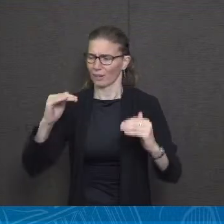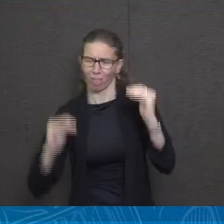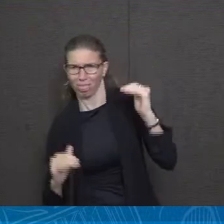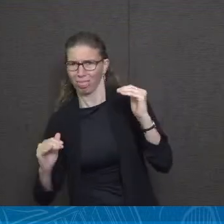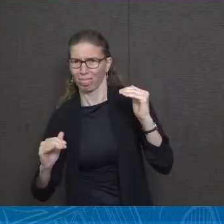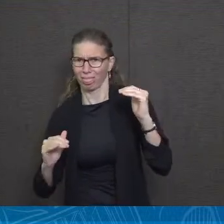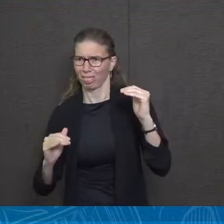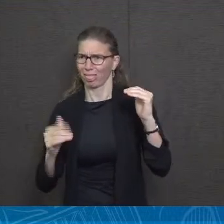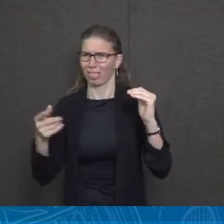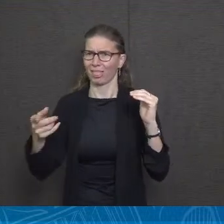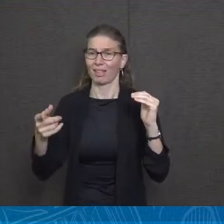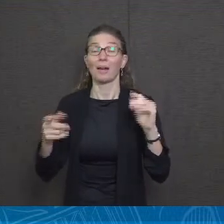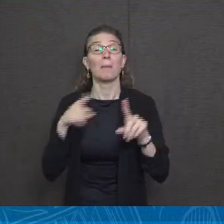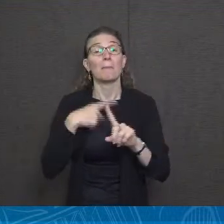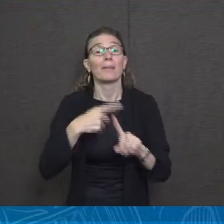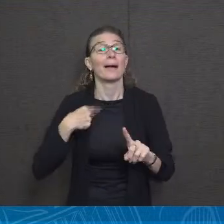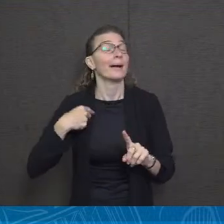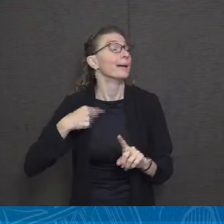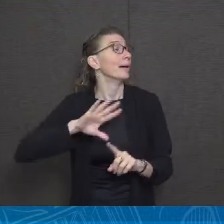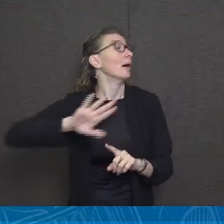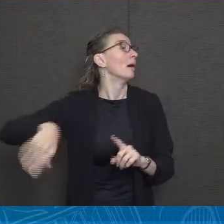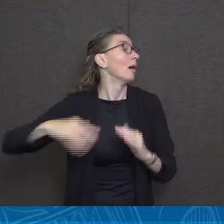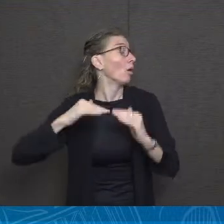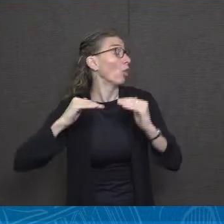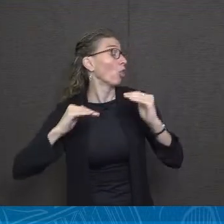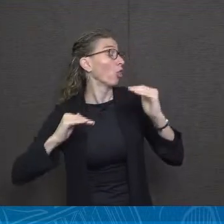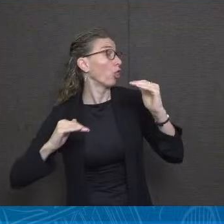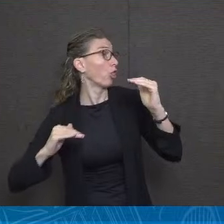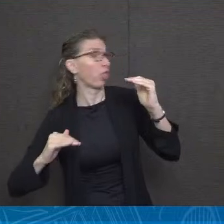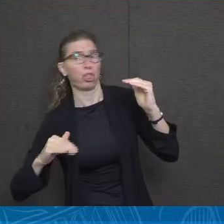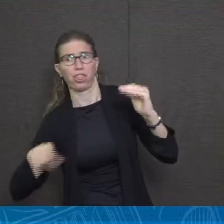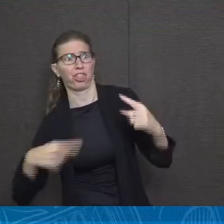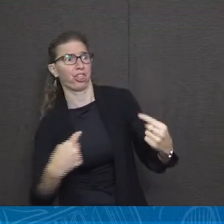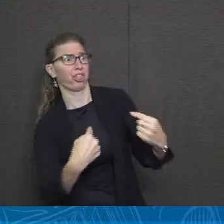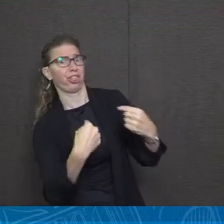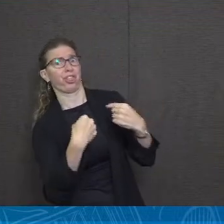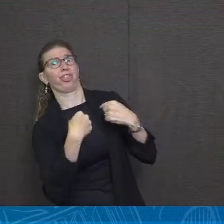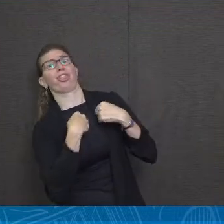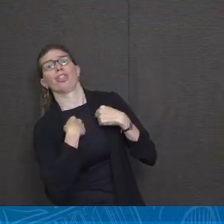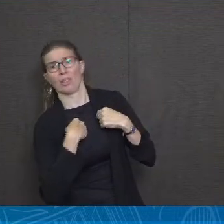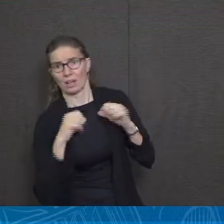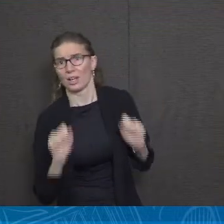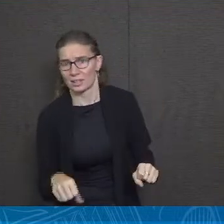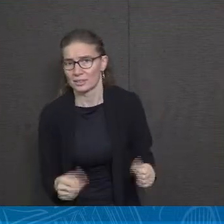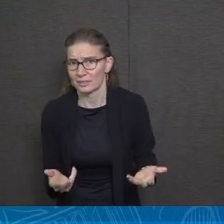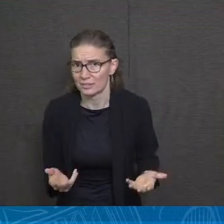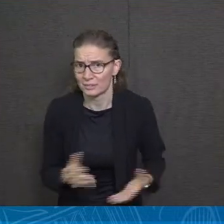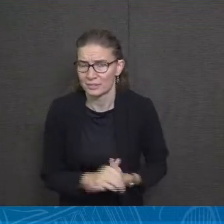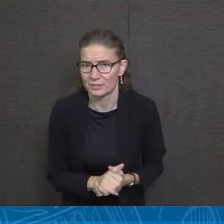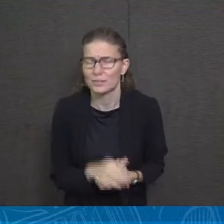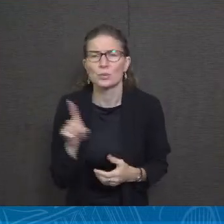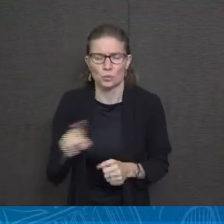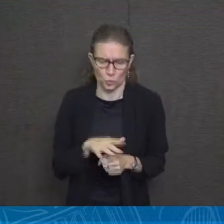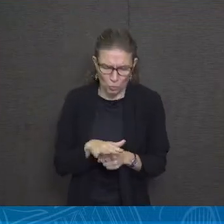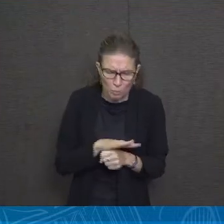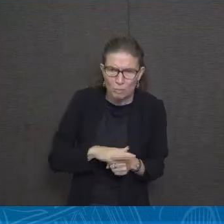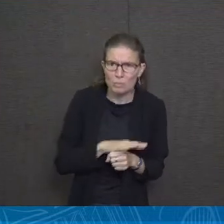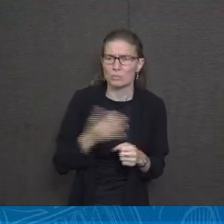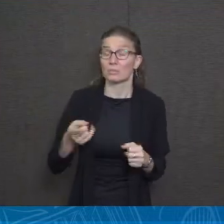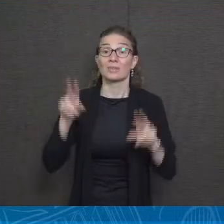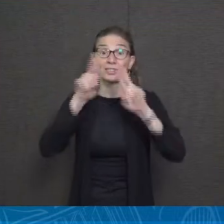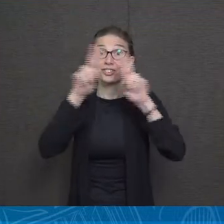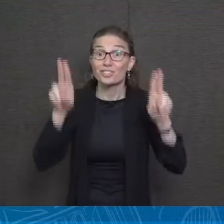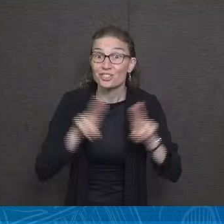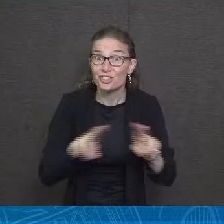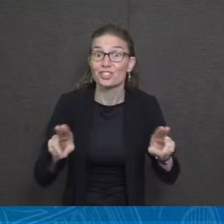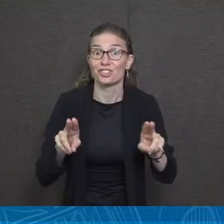So there is much more work that we need to do on that front, domestically and internationally. And then the fundamental point